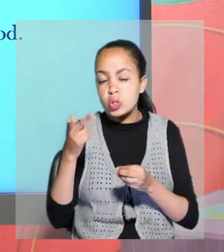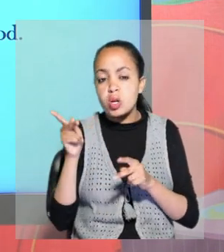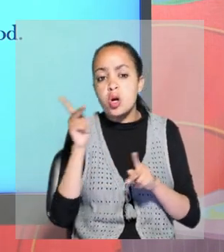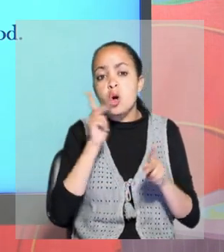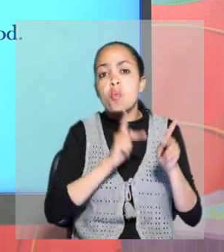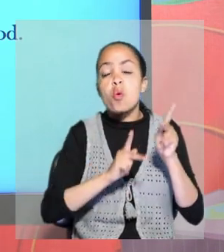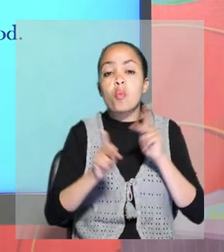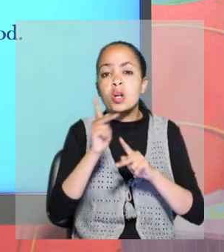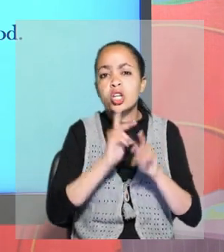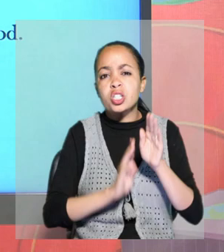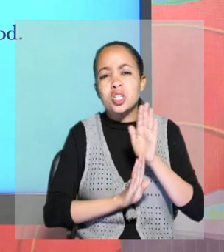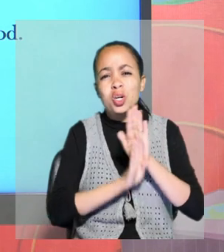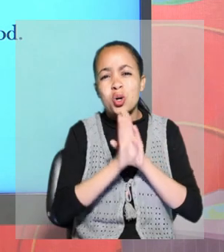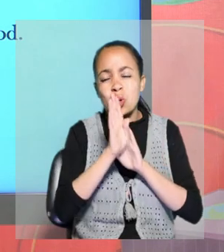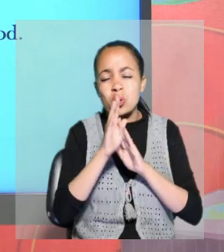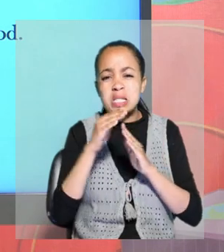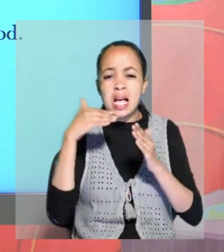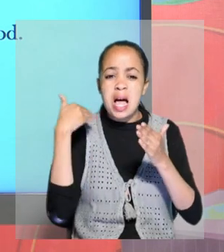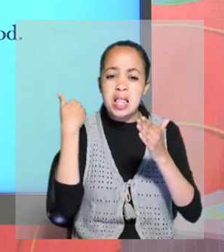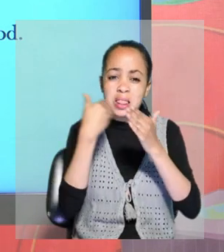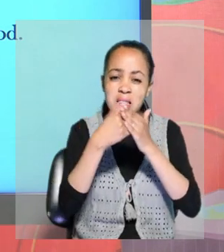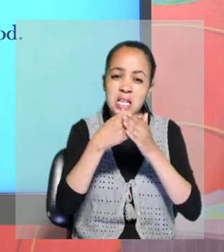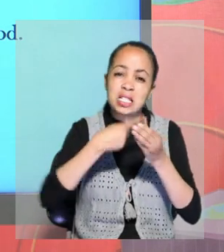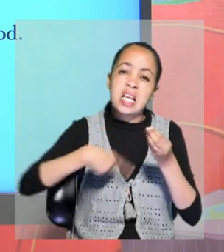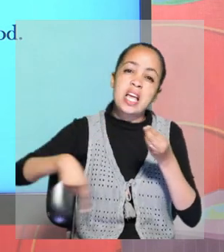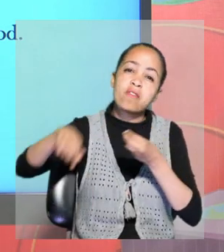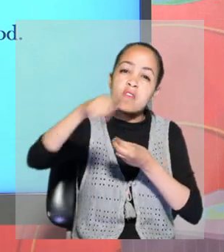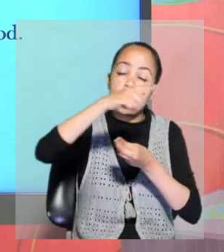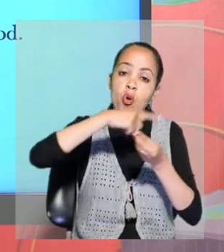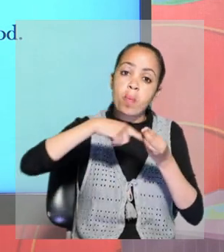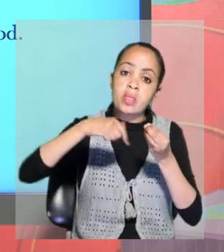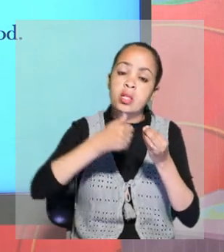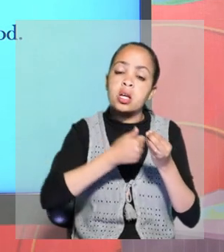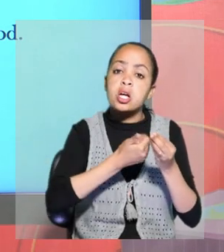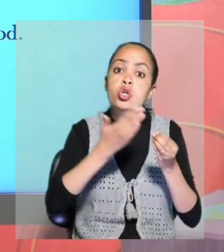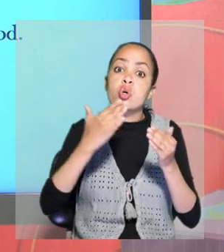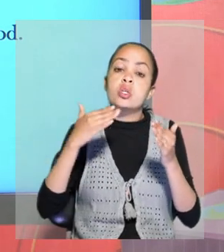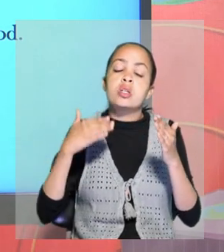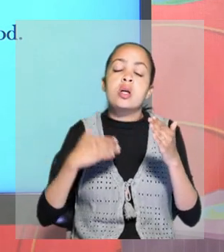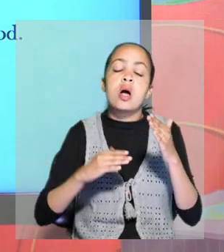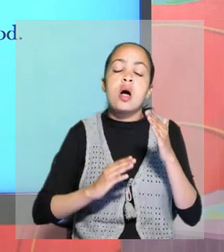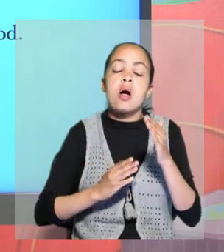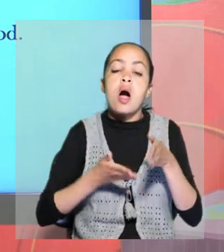Population can be grow until the environmental resources can allow them to be grown.